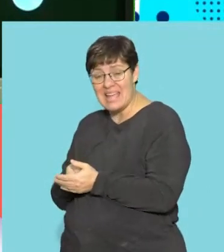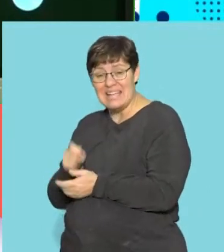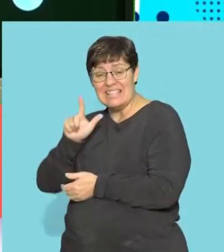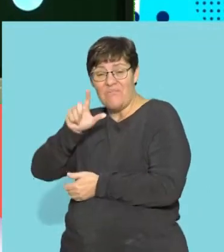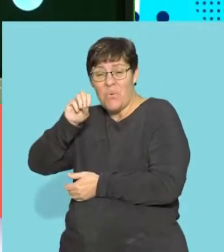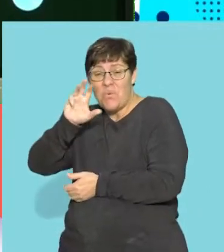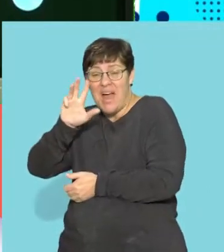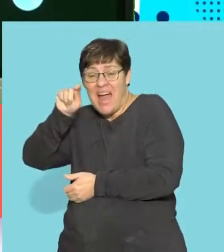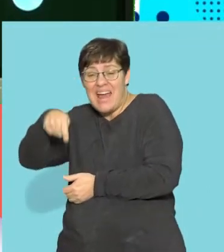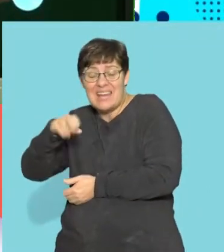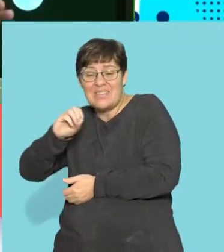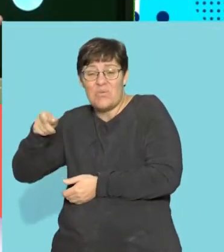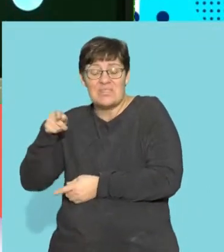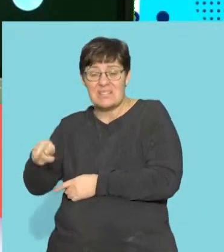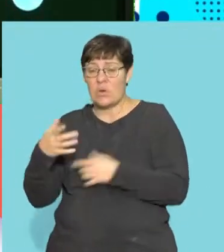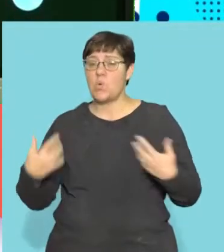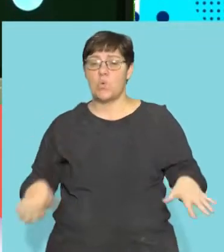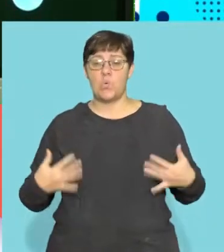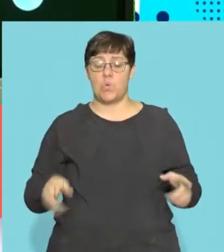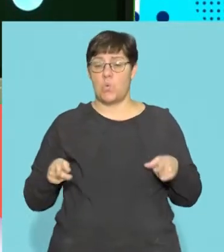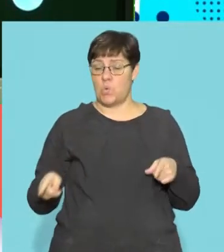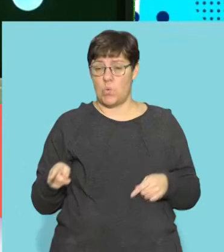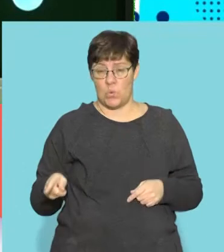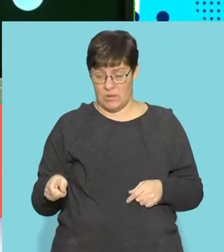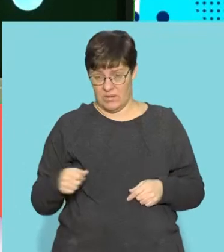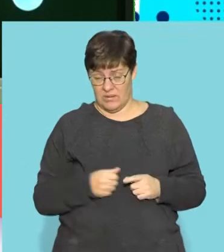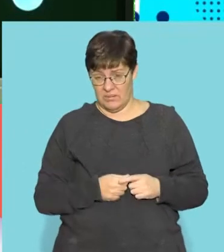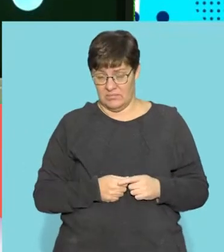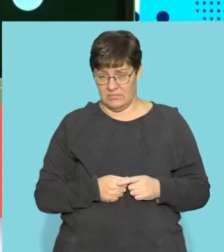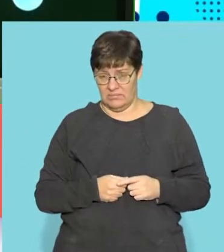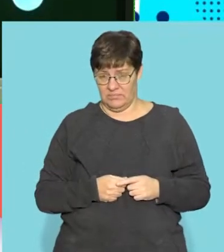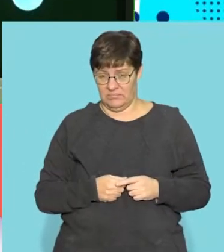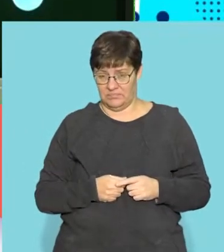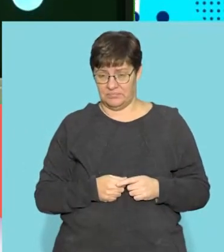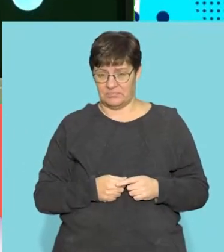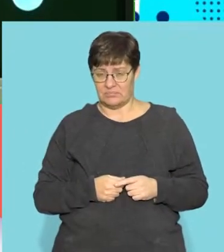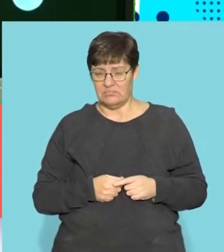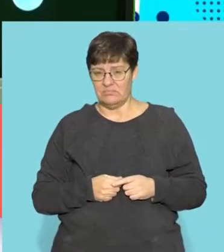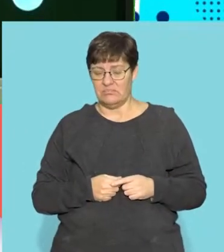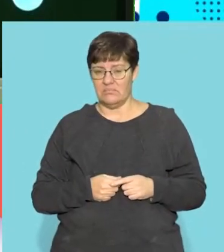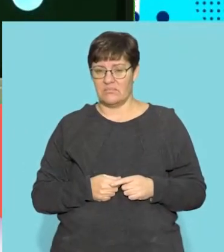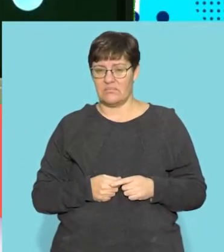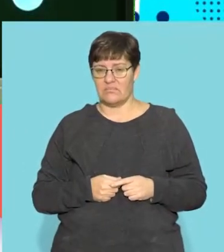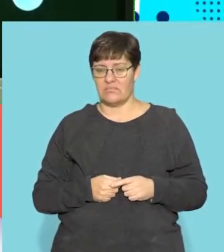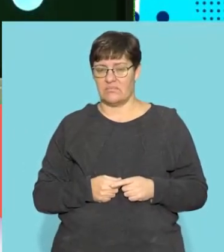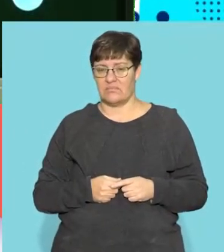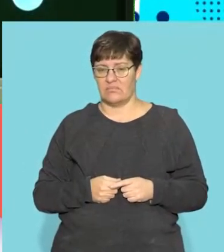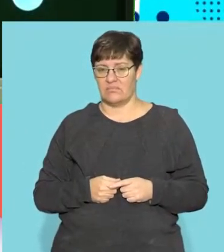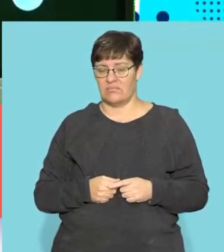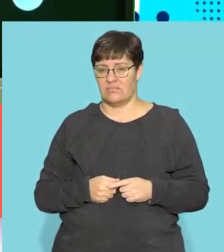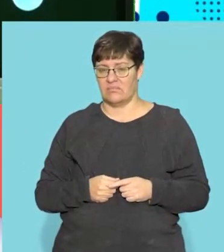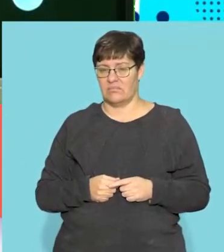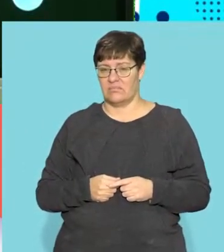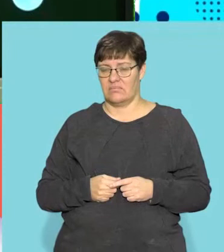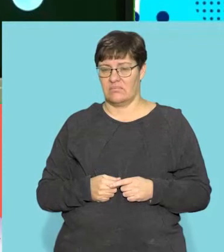before or are made before they purchase the truck. When we want to replace it and buy a newer truck, a newer model, it will cost